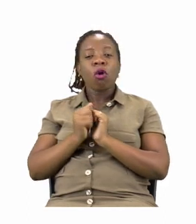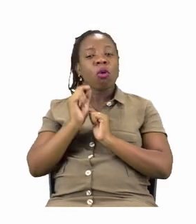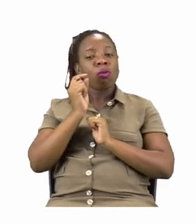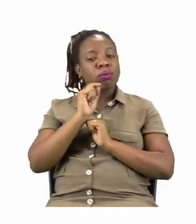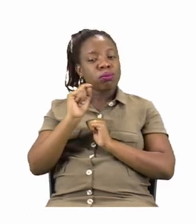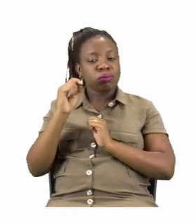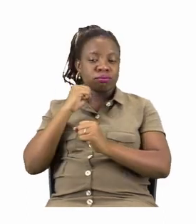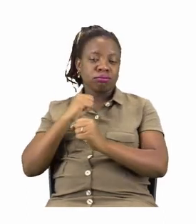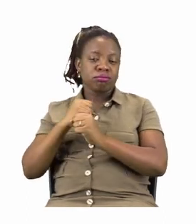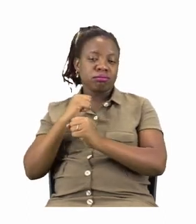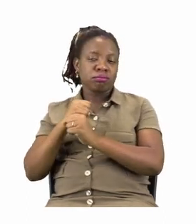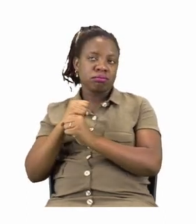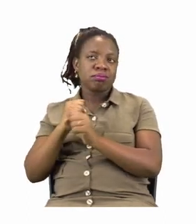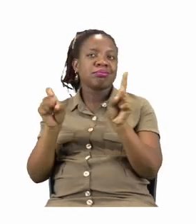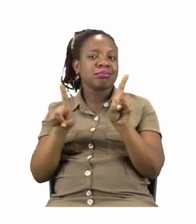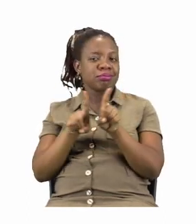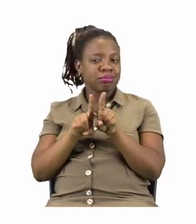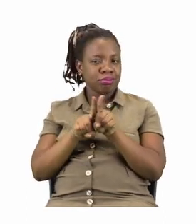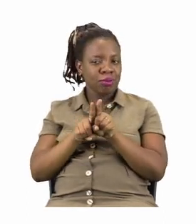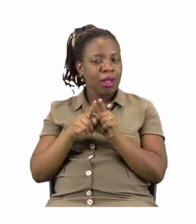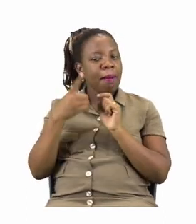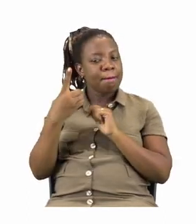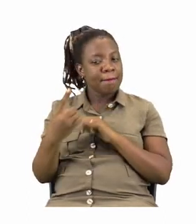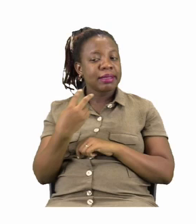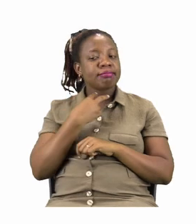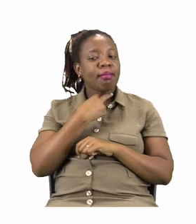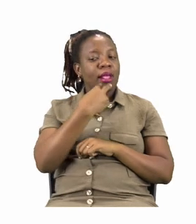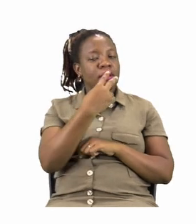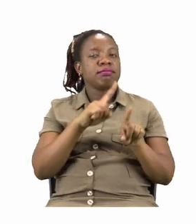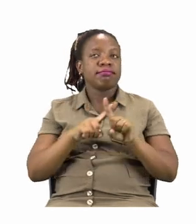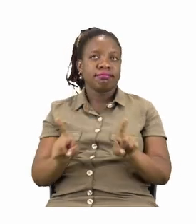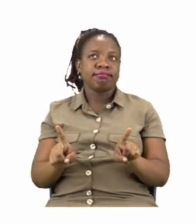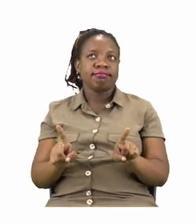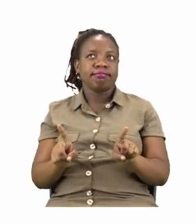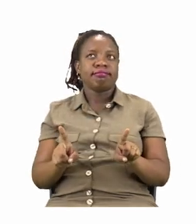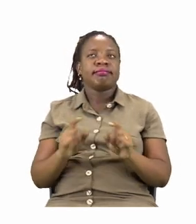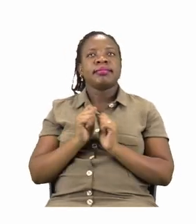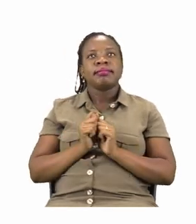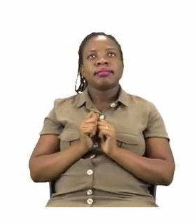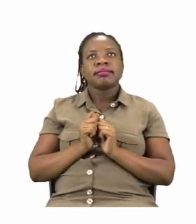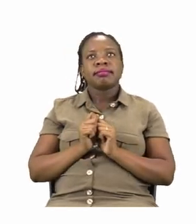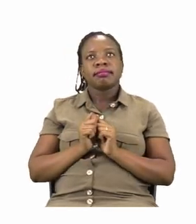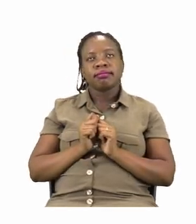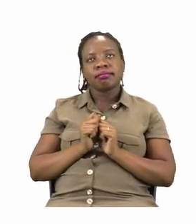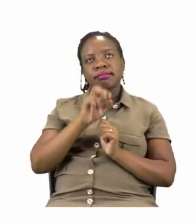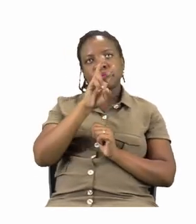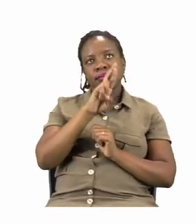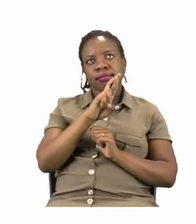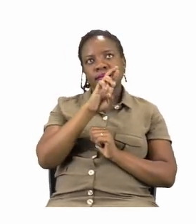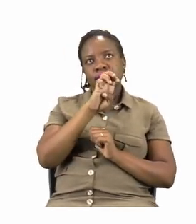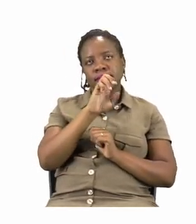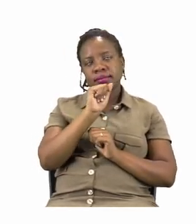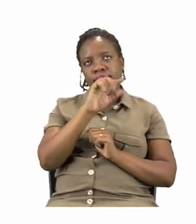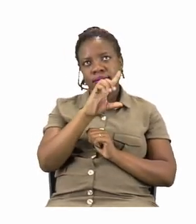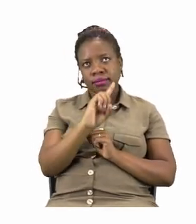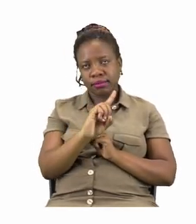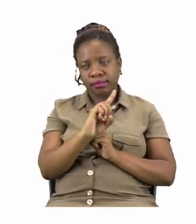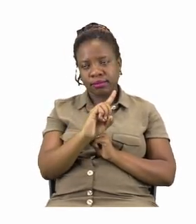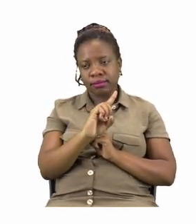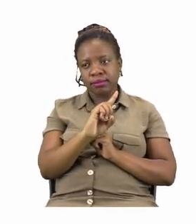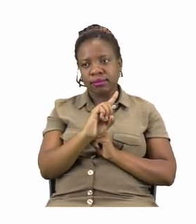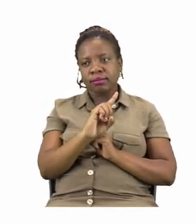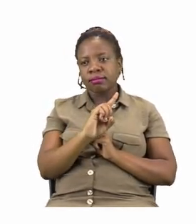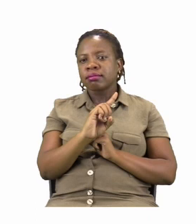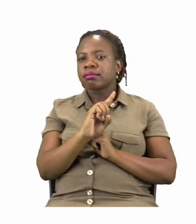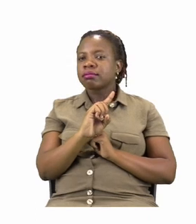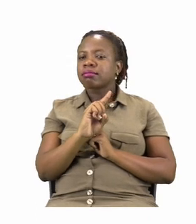are said differently. So you say read and read